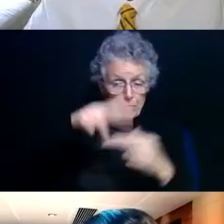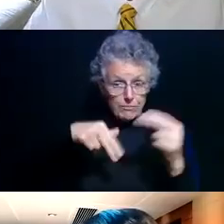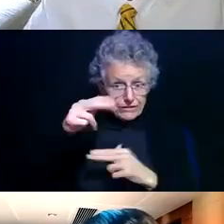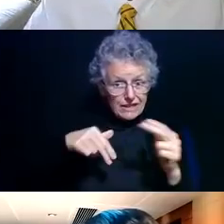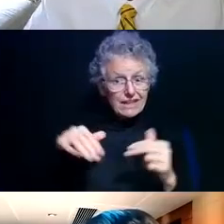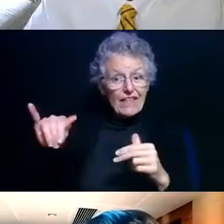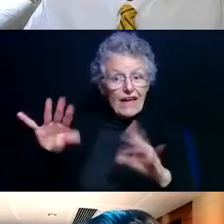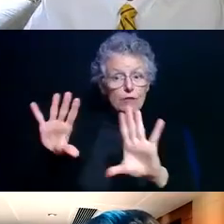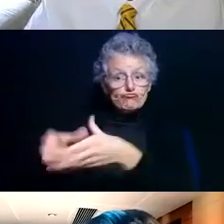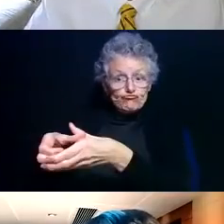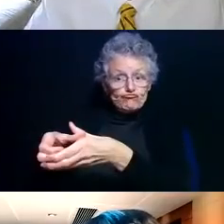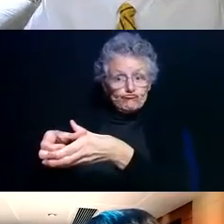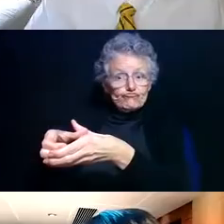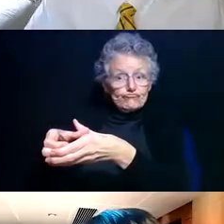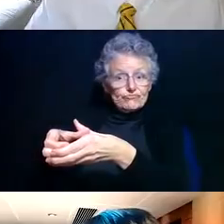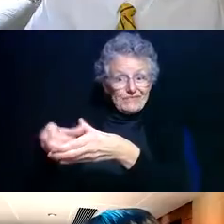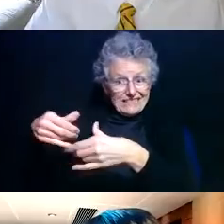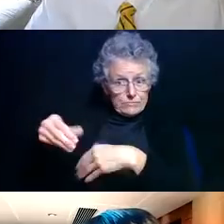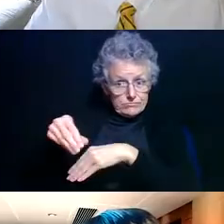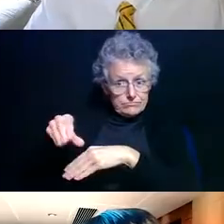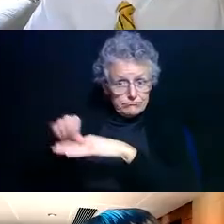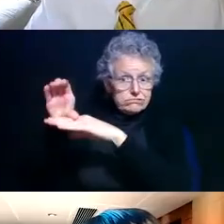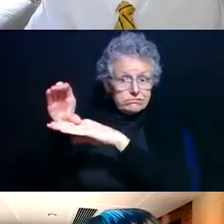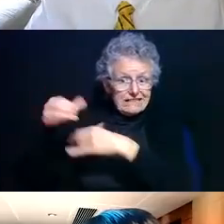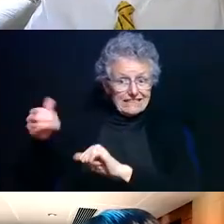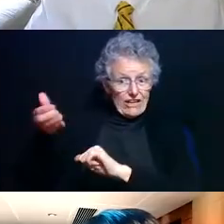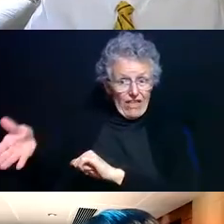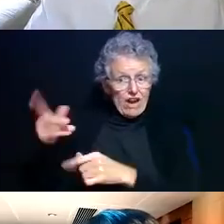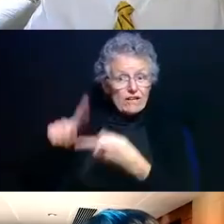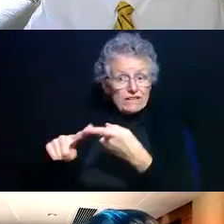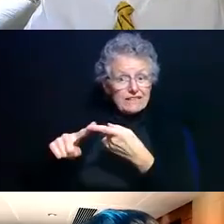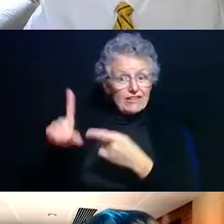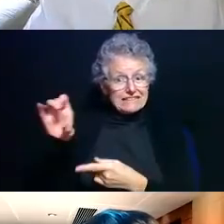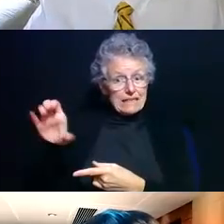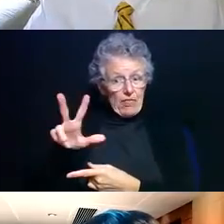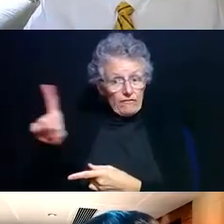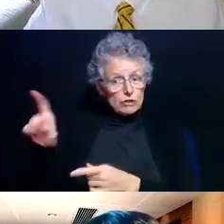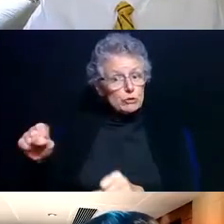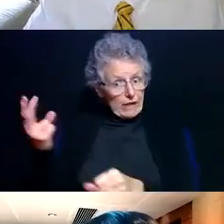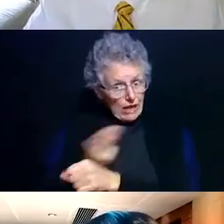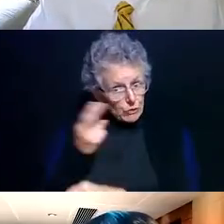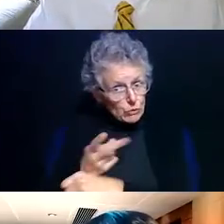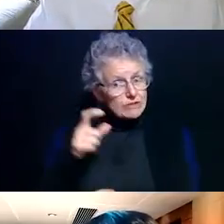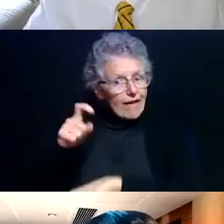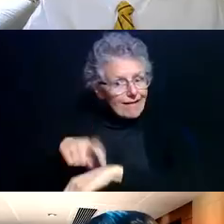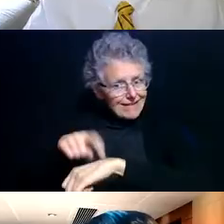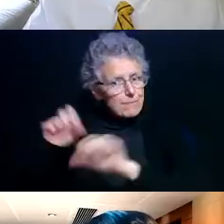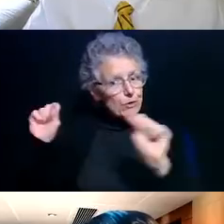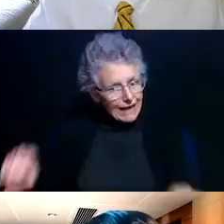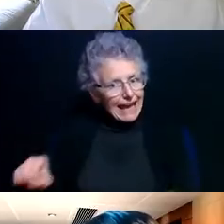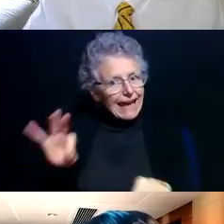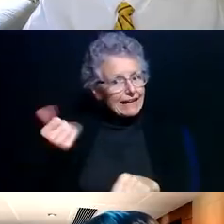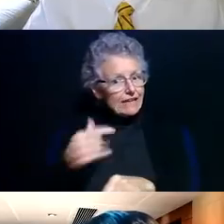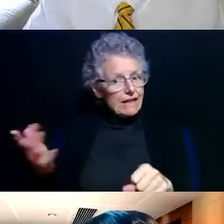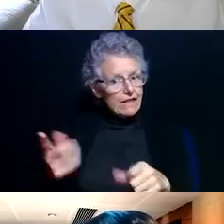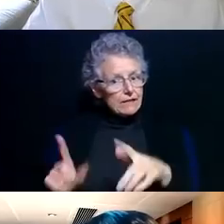still there until the end of the year so that you can use that bank if anything